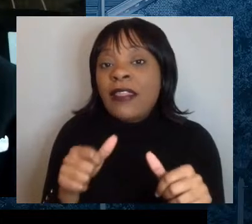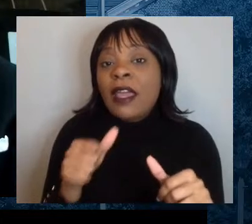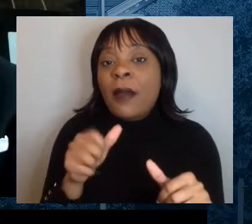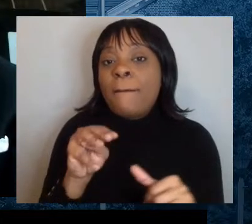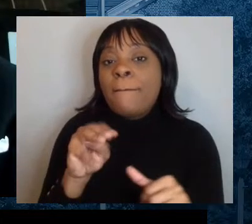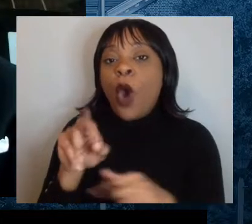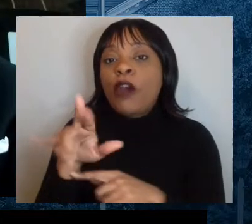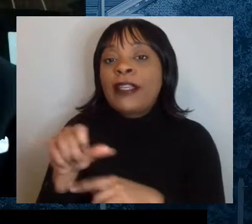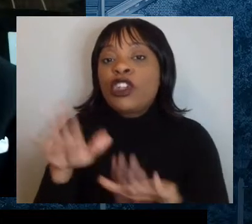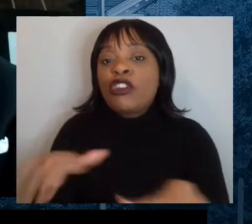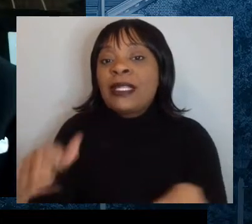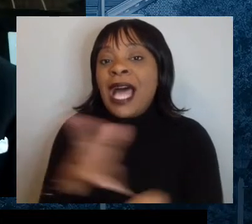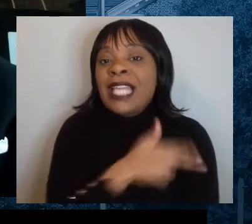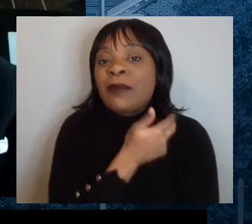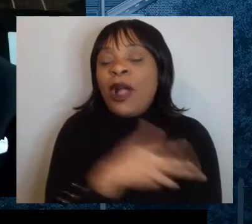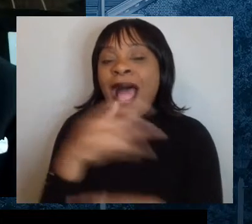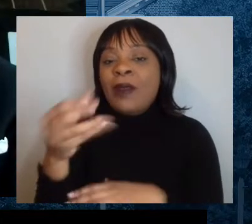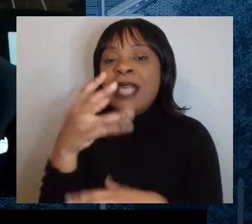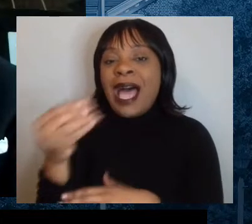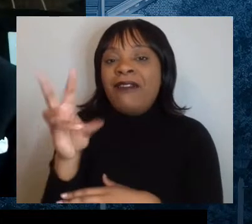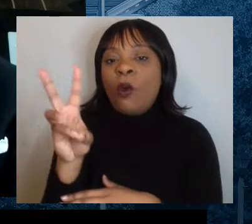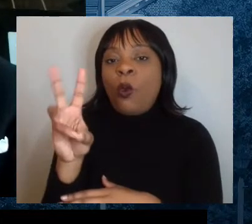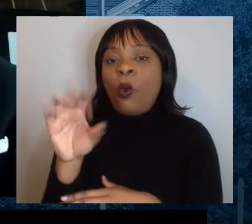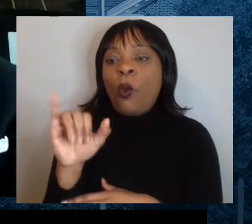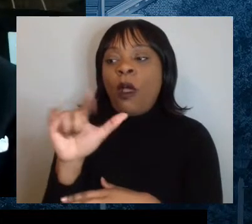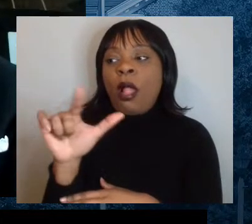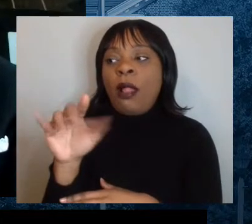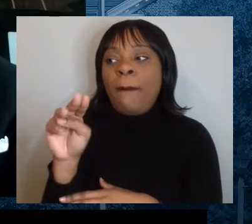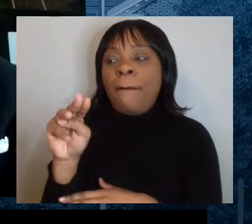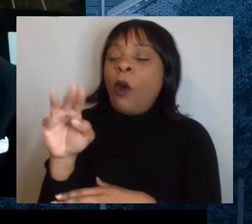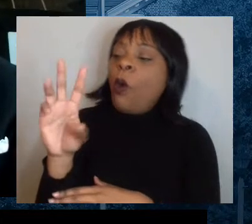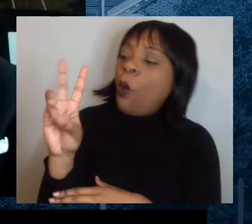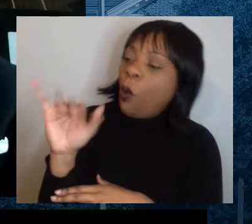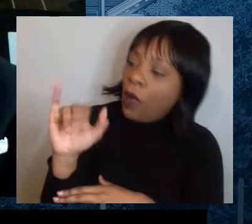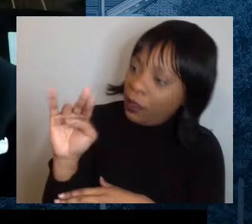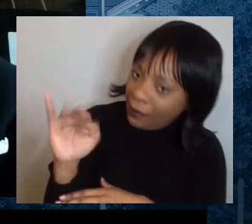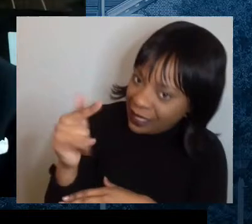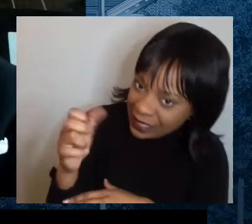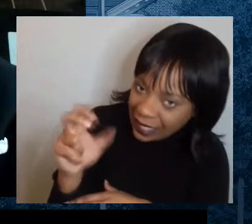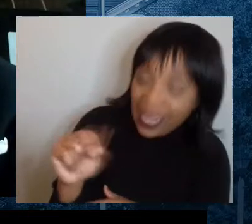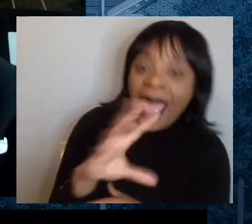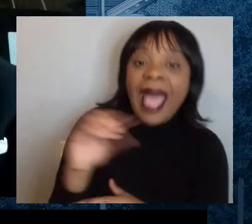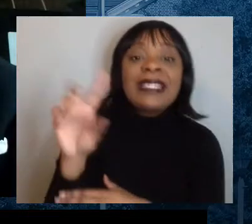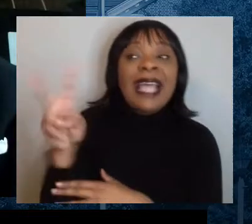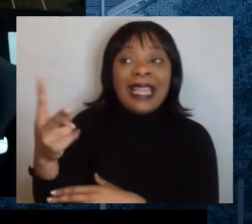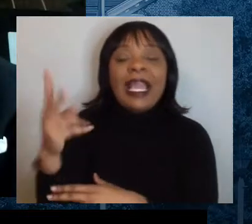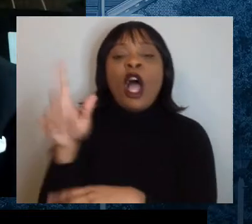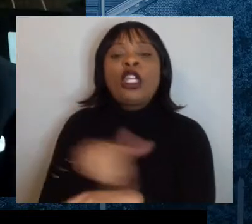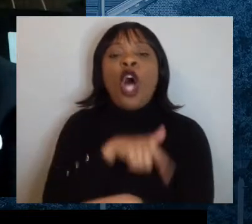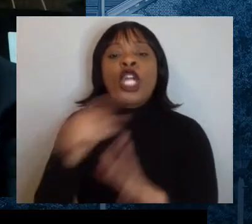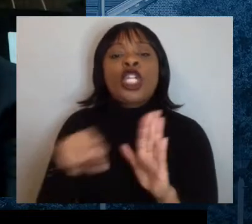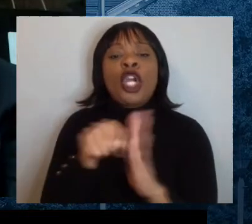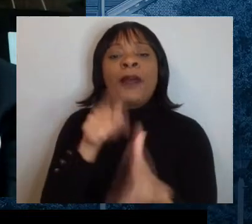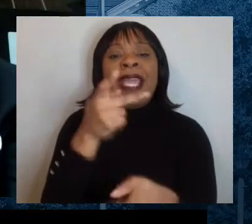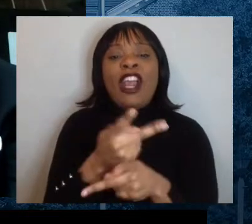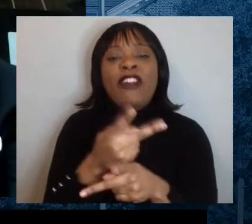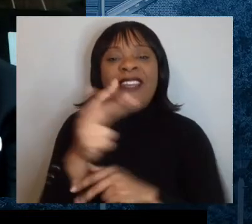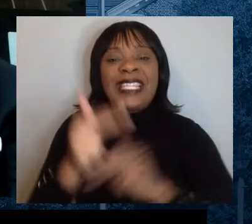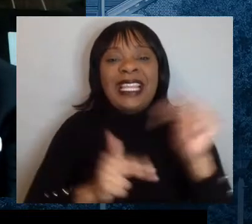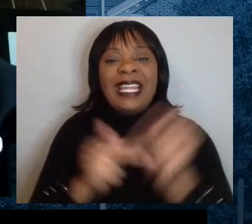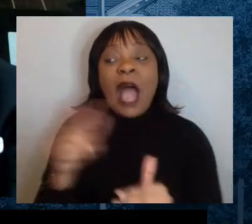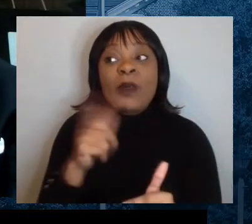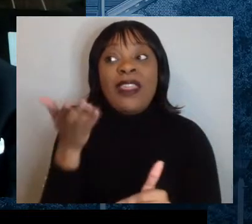Wilmington, and secondly in a long-term care facility. And I was there to really thank them for the work that they've